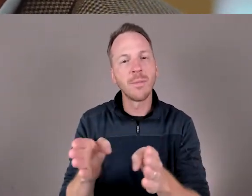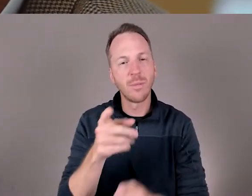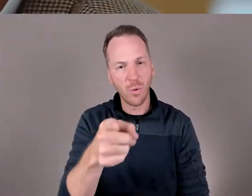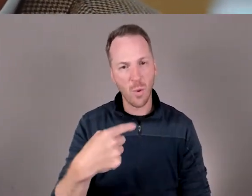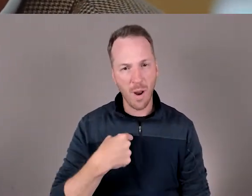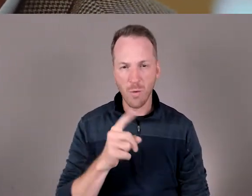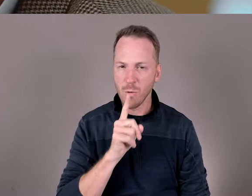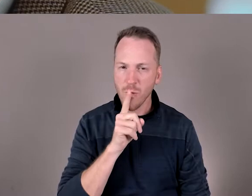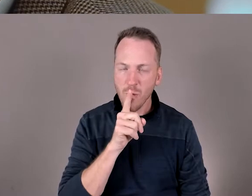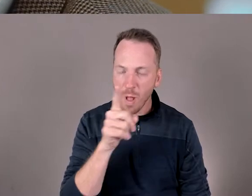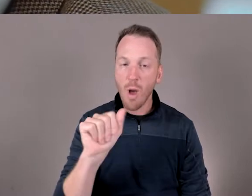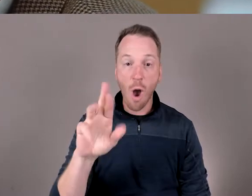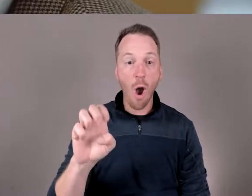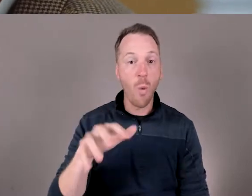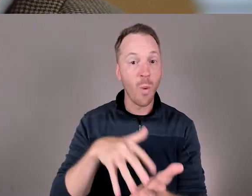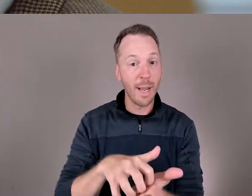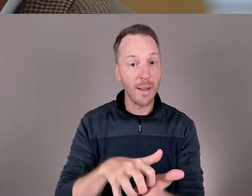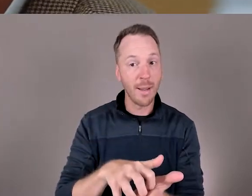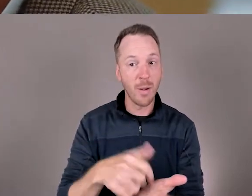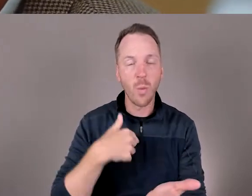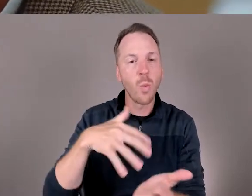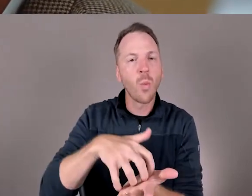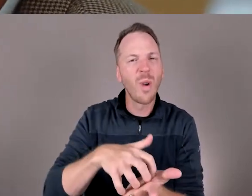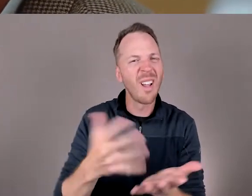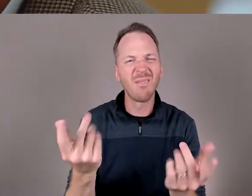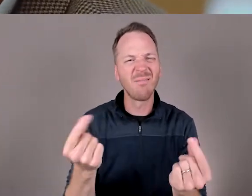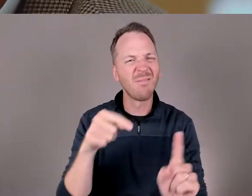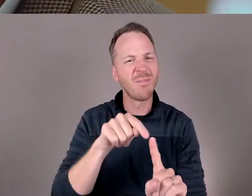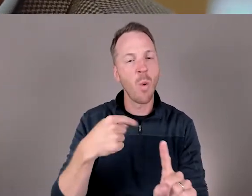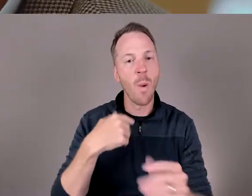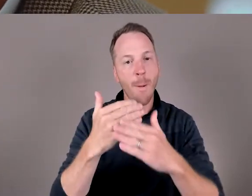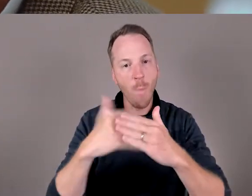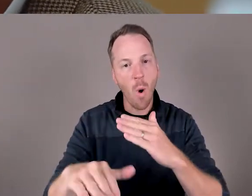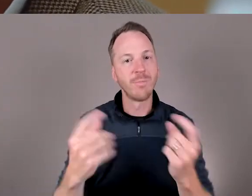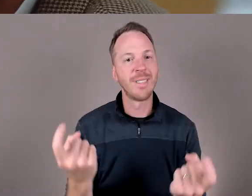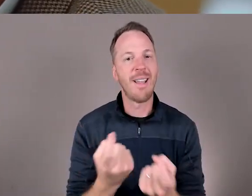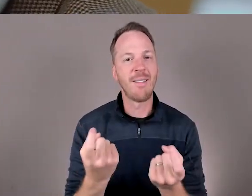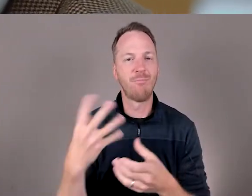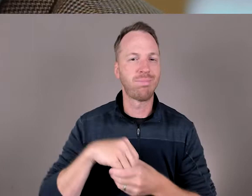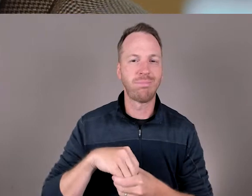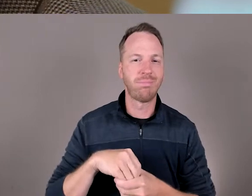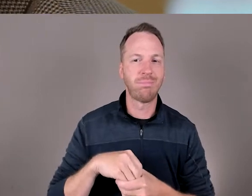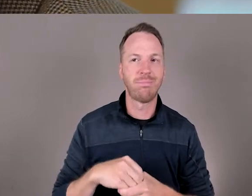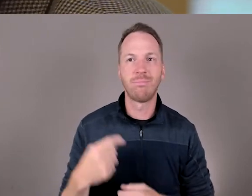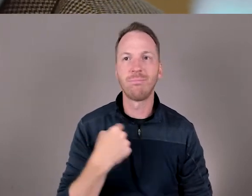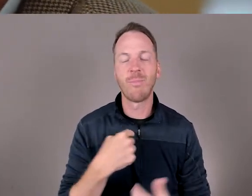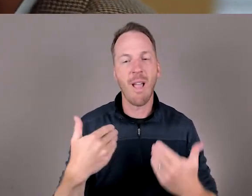I truly are weak. We're weak in that we were born sinful. We have